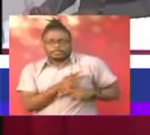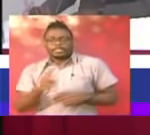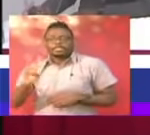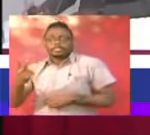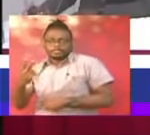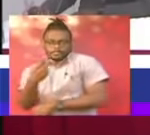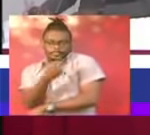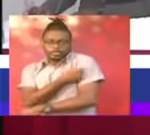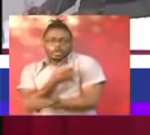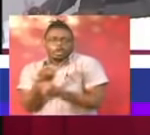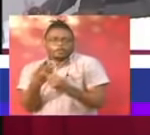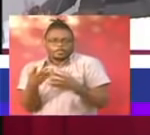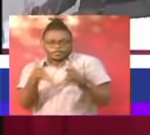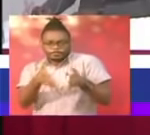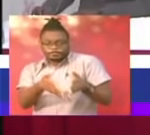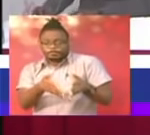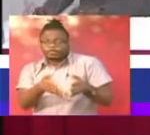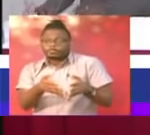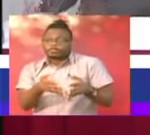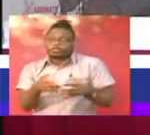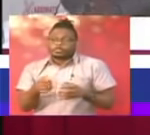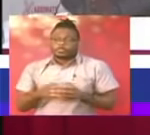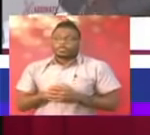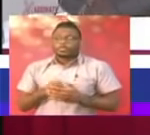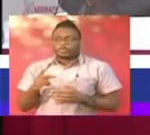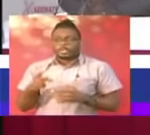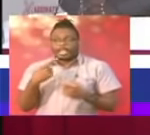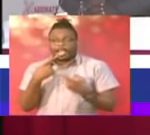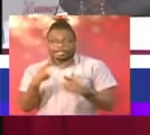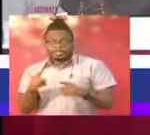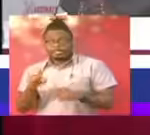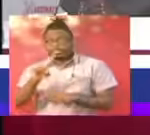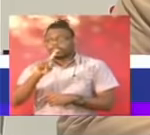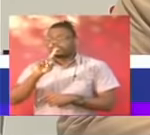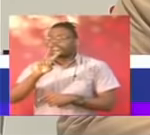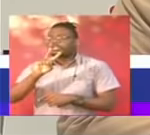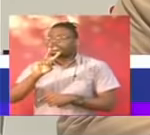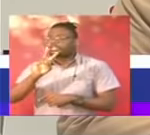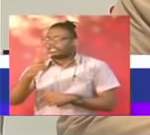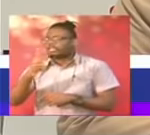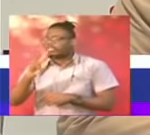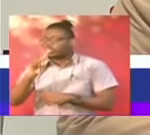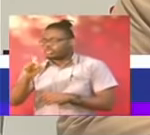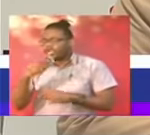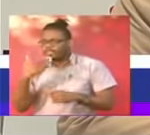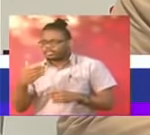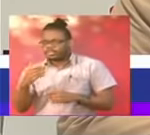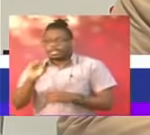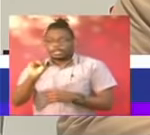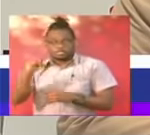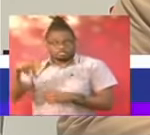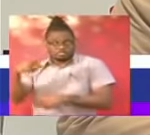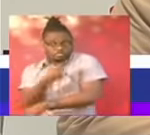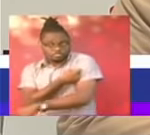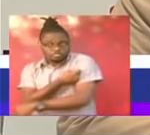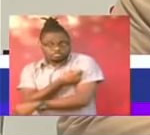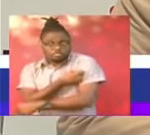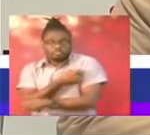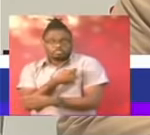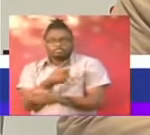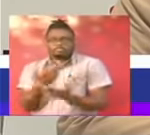let's move backwards again. In terms of how many doses are reserved for second dose, at any point in time, we reserve half of the